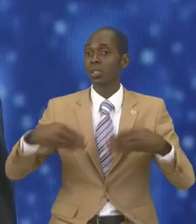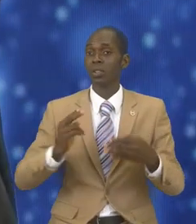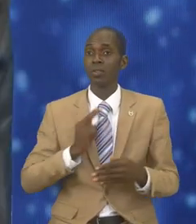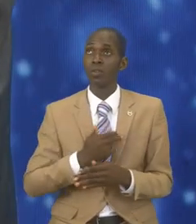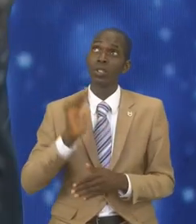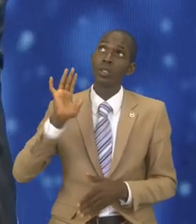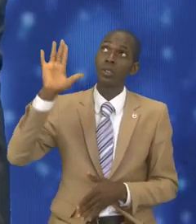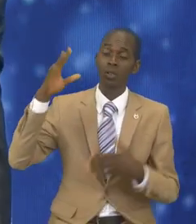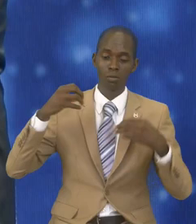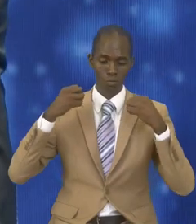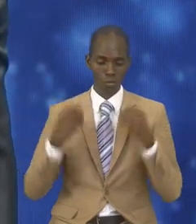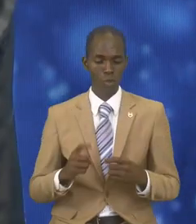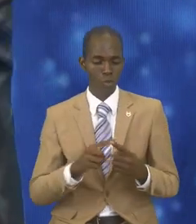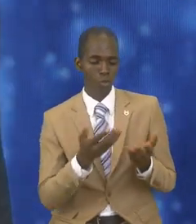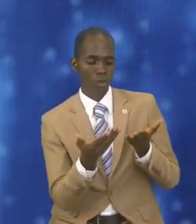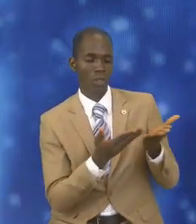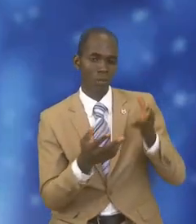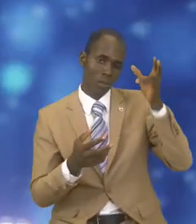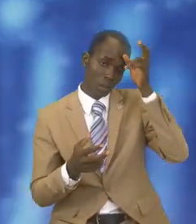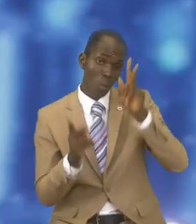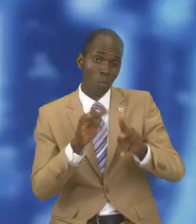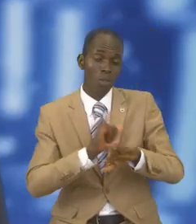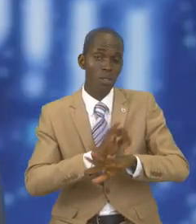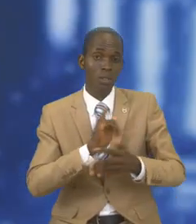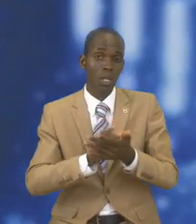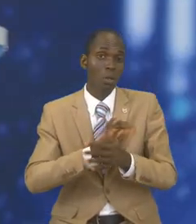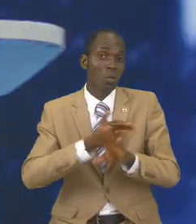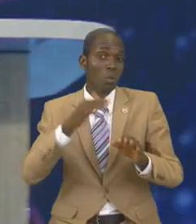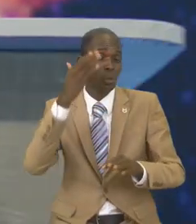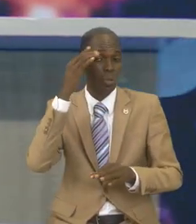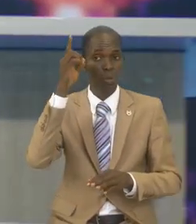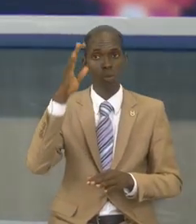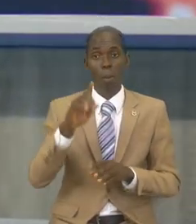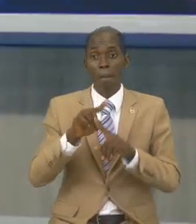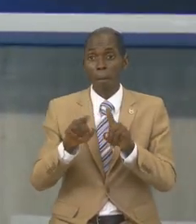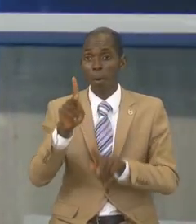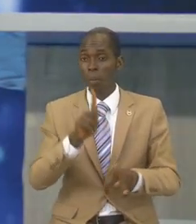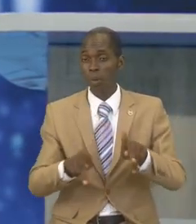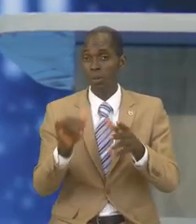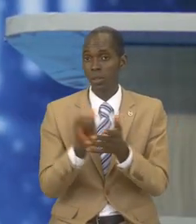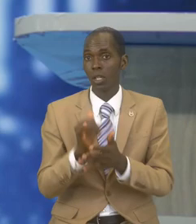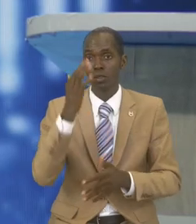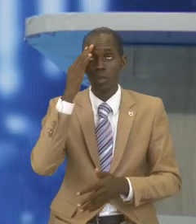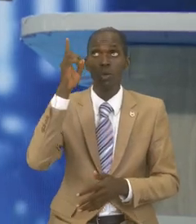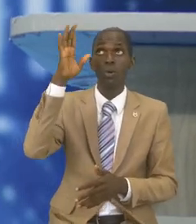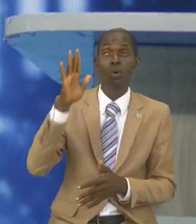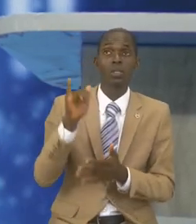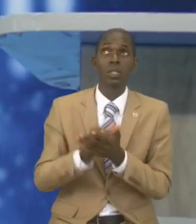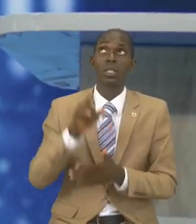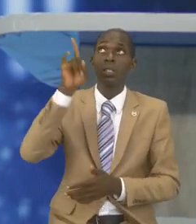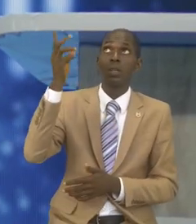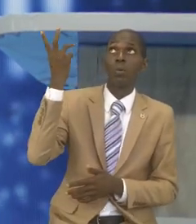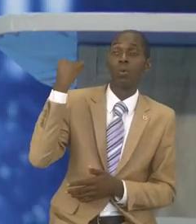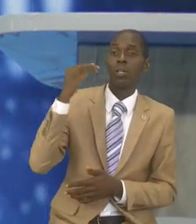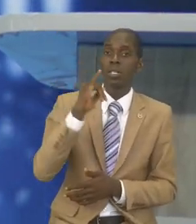serve the devil. Those people don't know God, but the people that do know their God, that God was and God is and